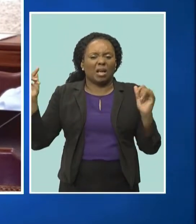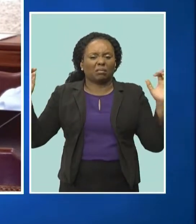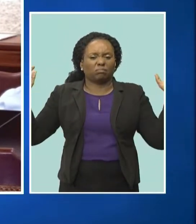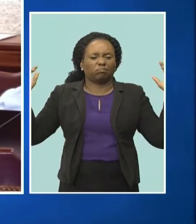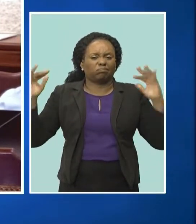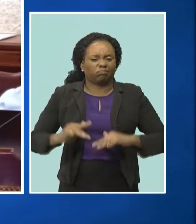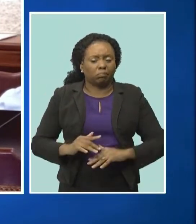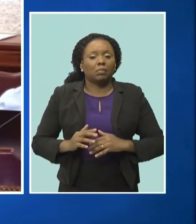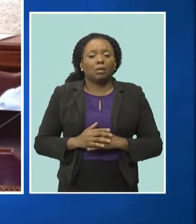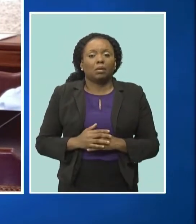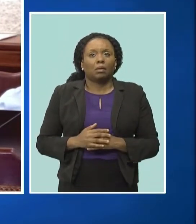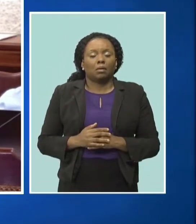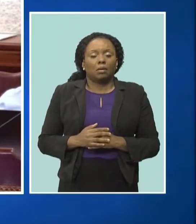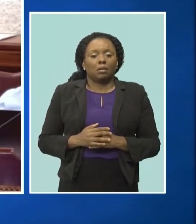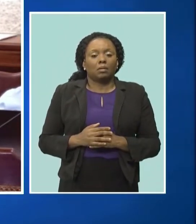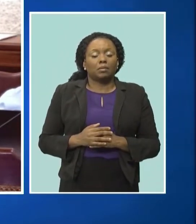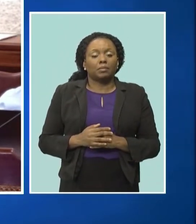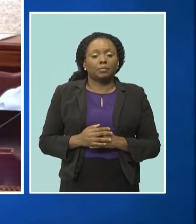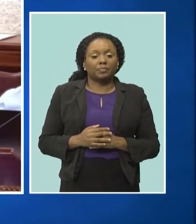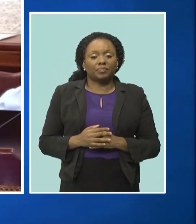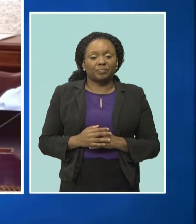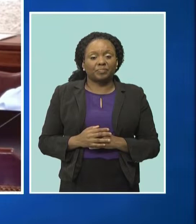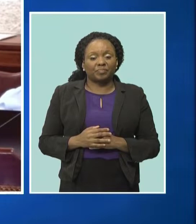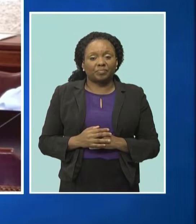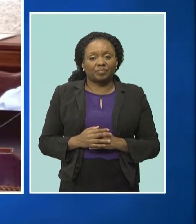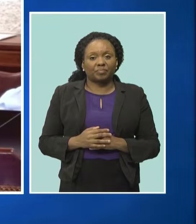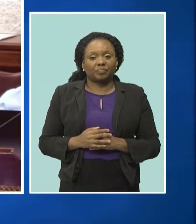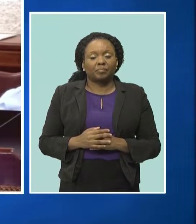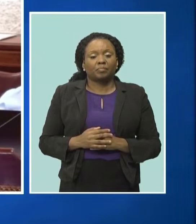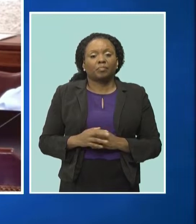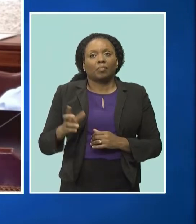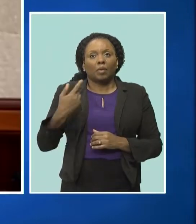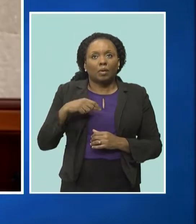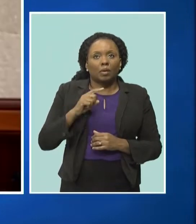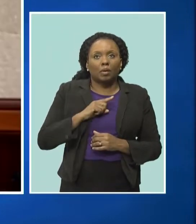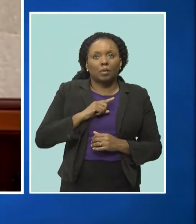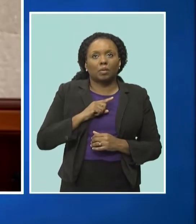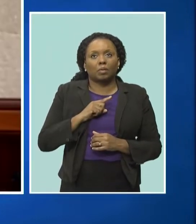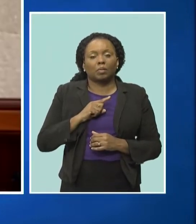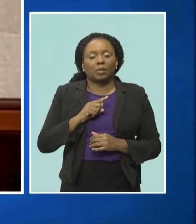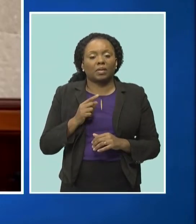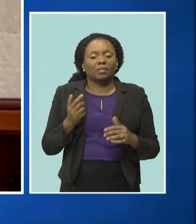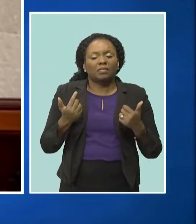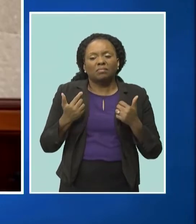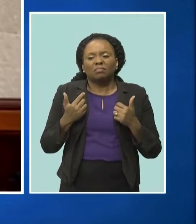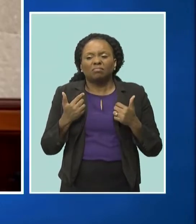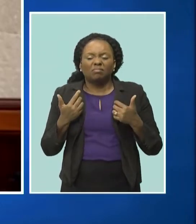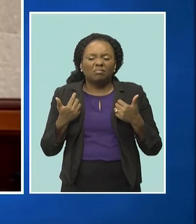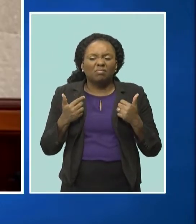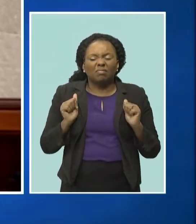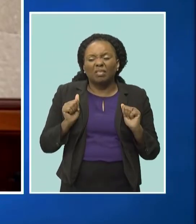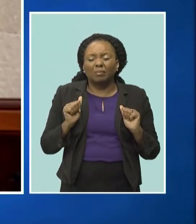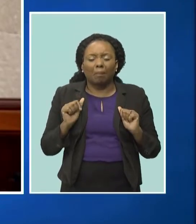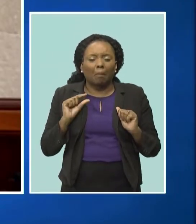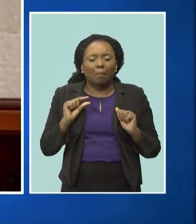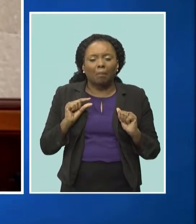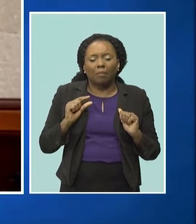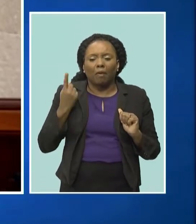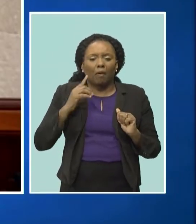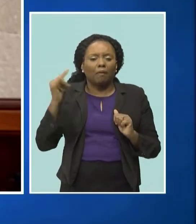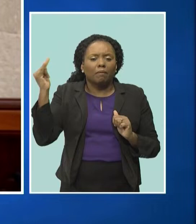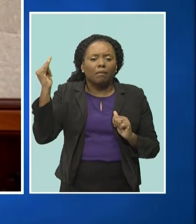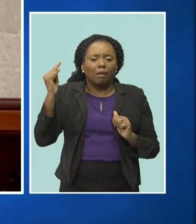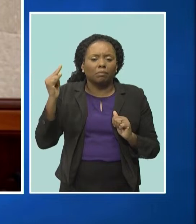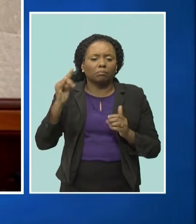We have doubled our little toe in the water with a flight school, Mr. Speaker. We have had the benefit